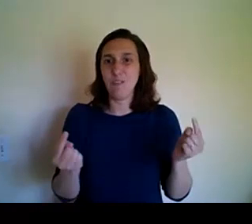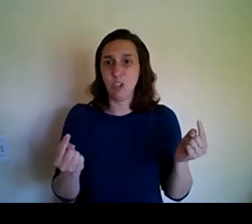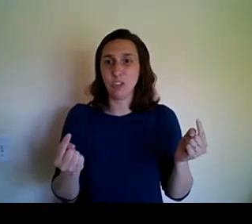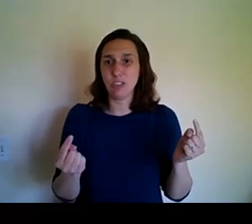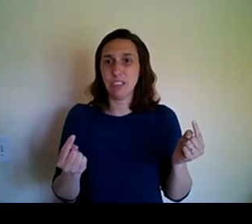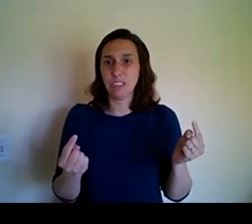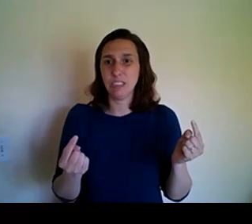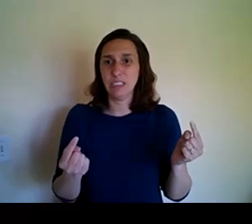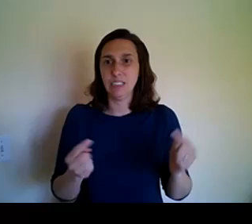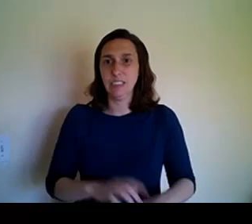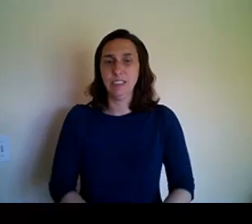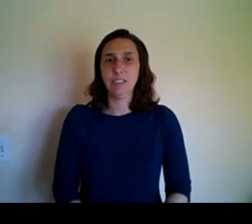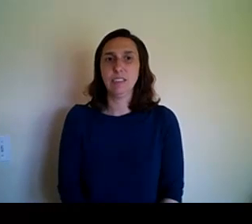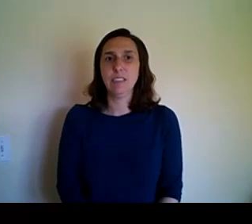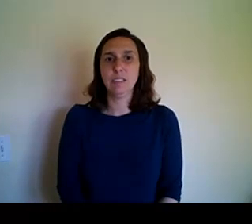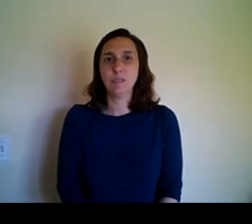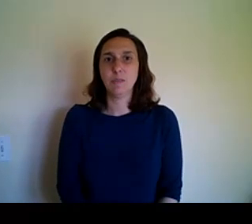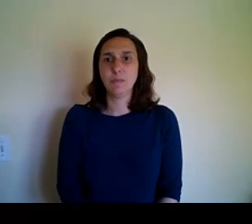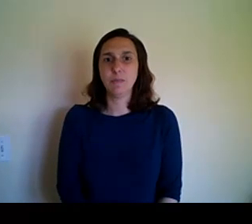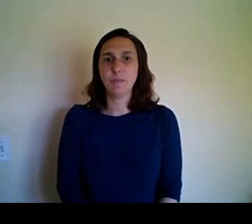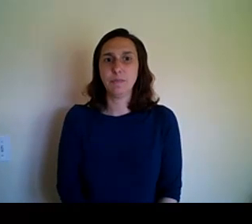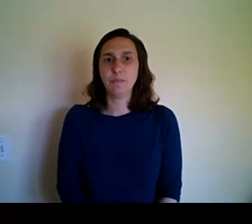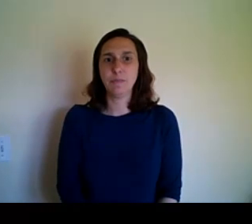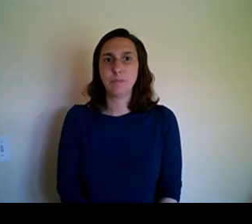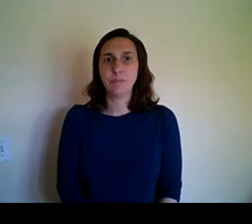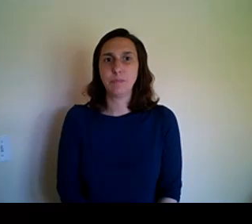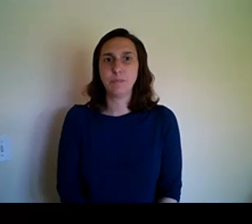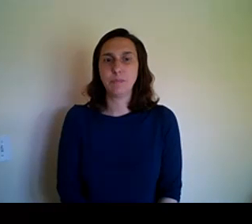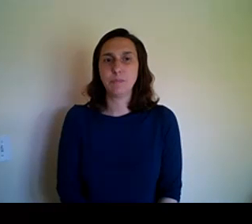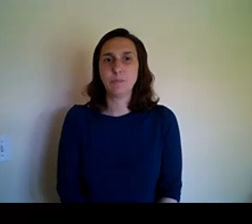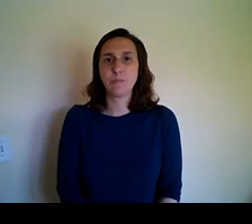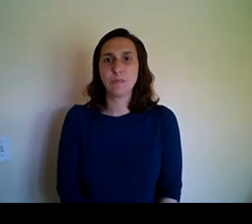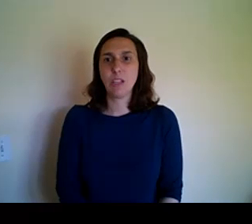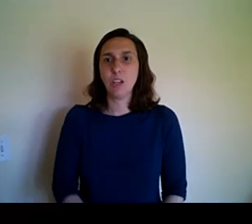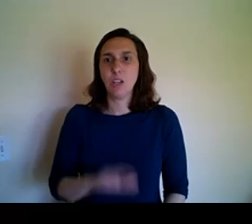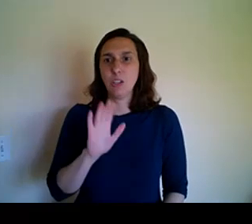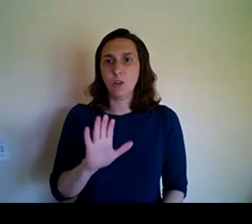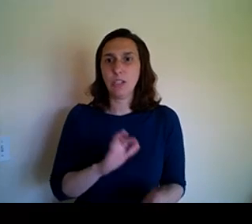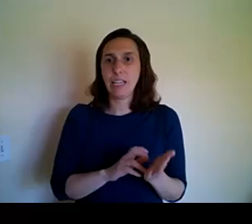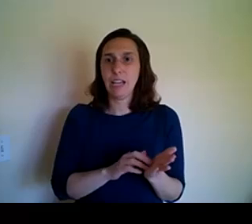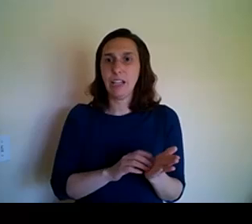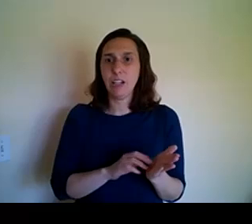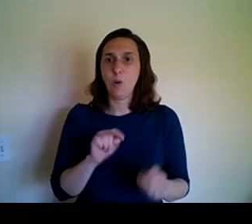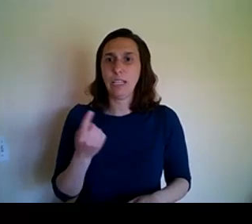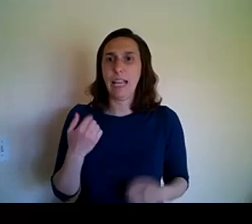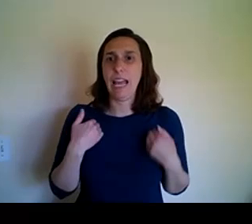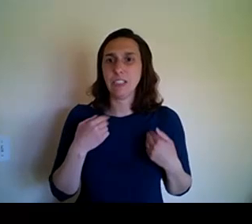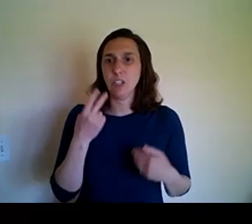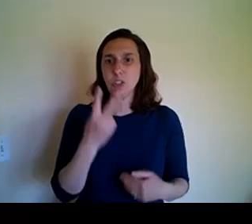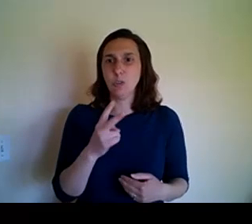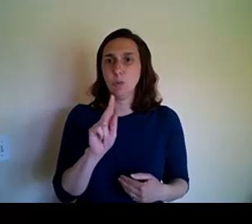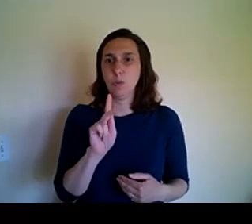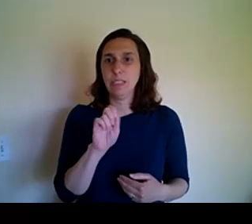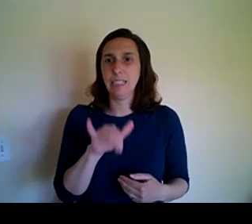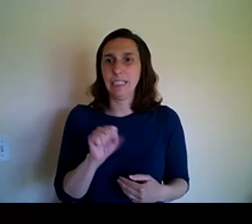base b of some function is the inverse. Now your calculator only has two keys for these. You have an